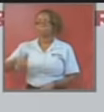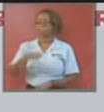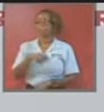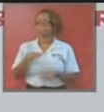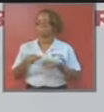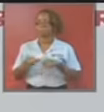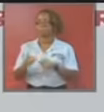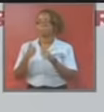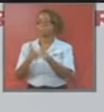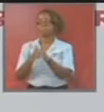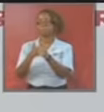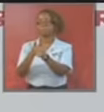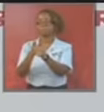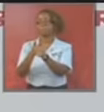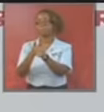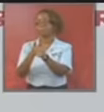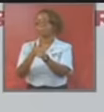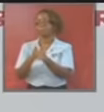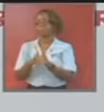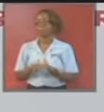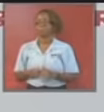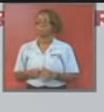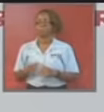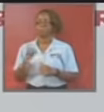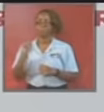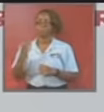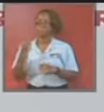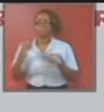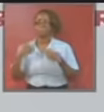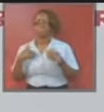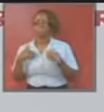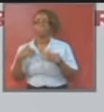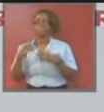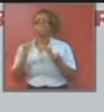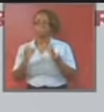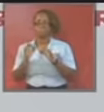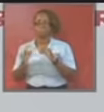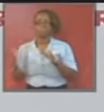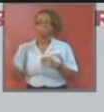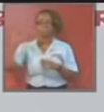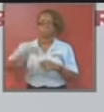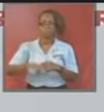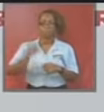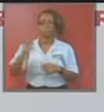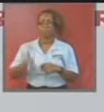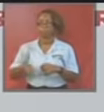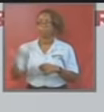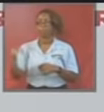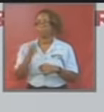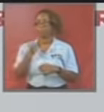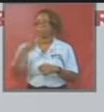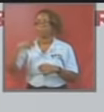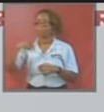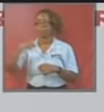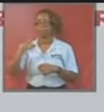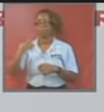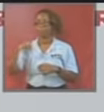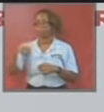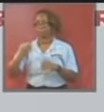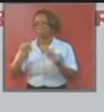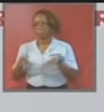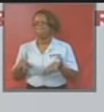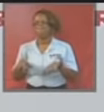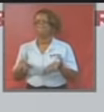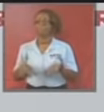our quarantine protocols up to this point. But of course, as things change and we get more information related to post-vaccine follow-up and how